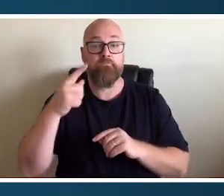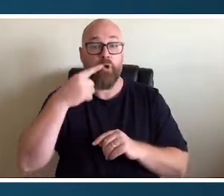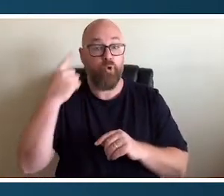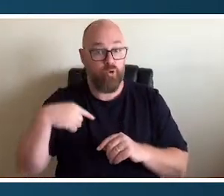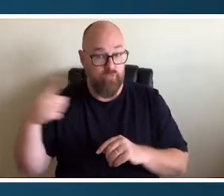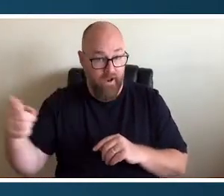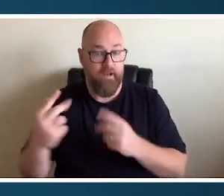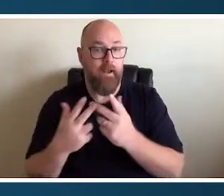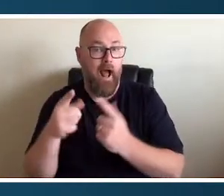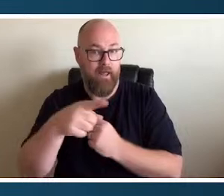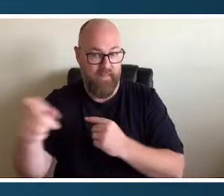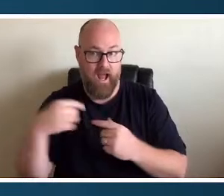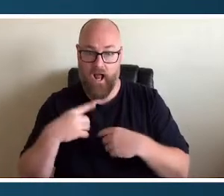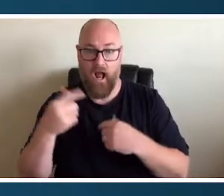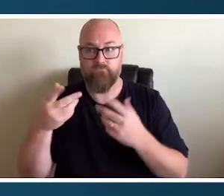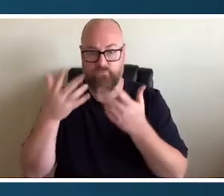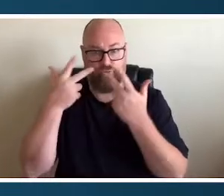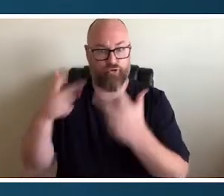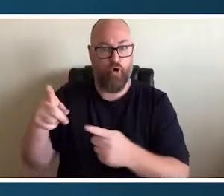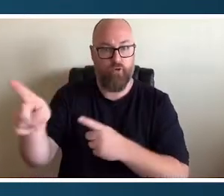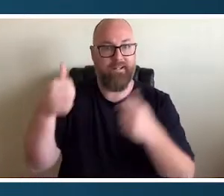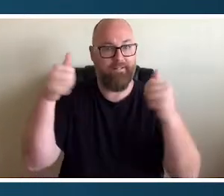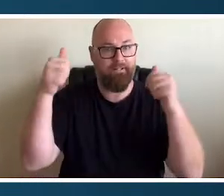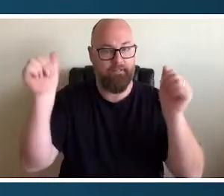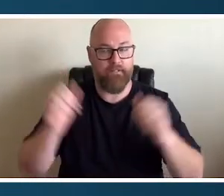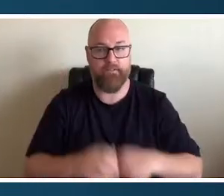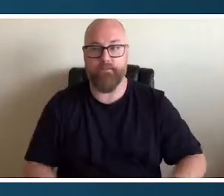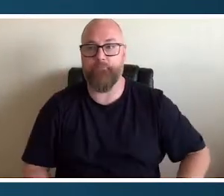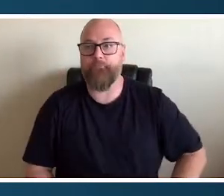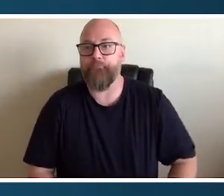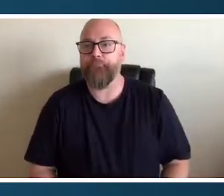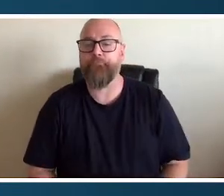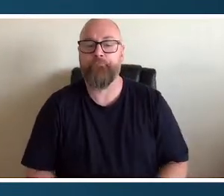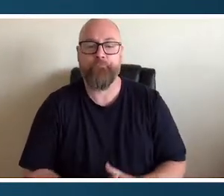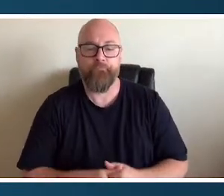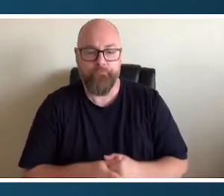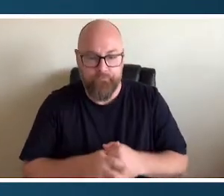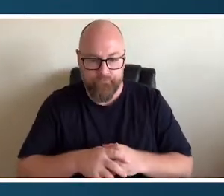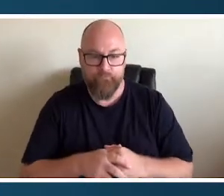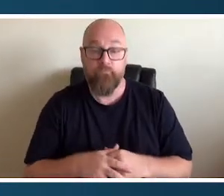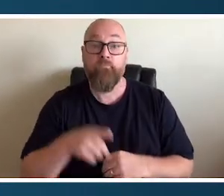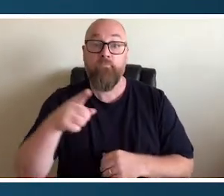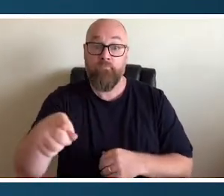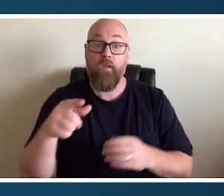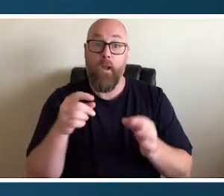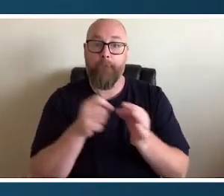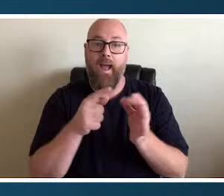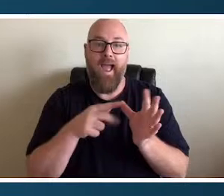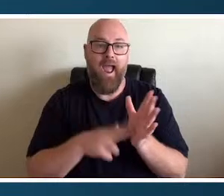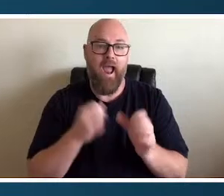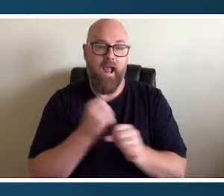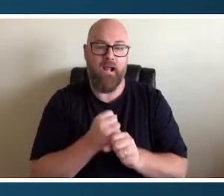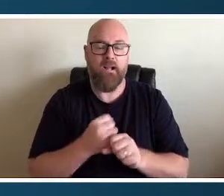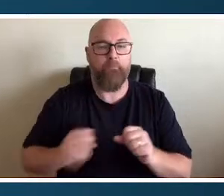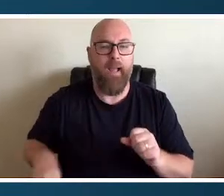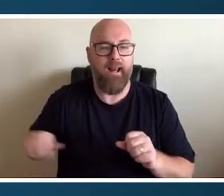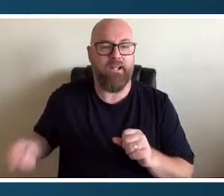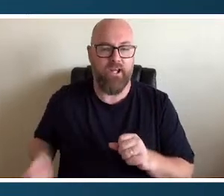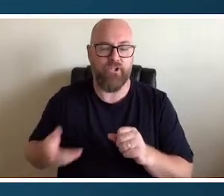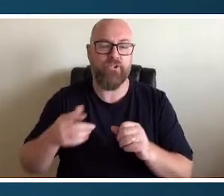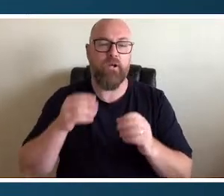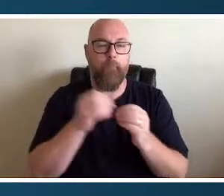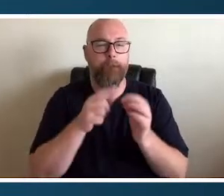Microfinance initiatives, such as the Grameen Bank in Bangladesh and various community associations globally,